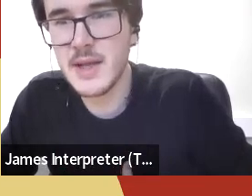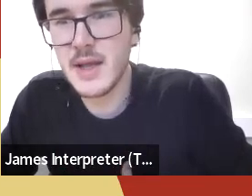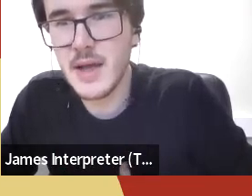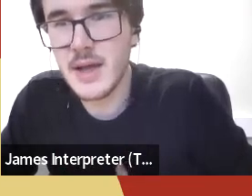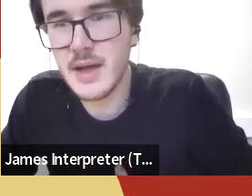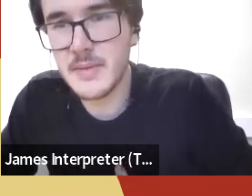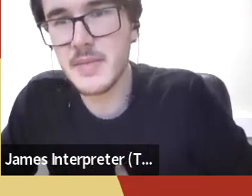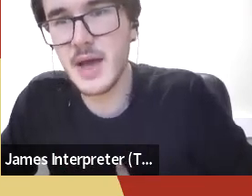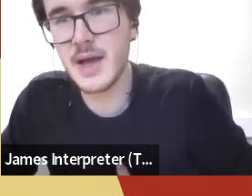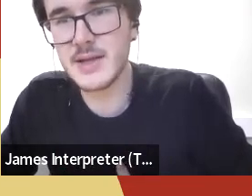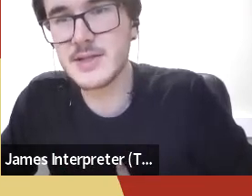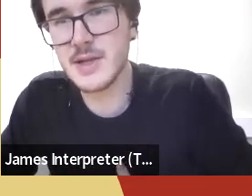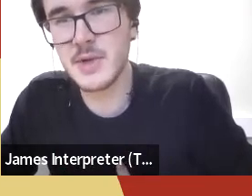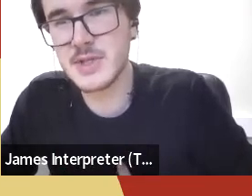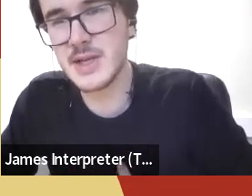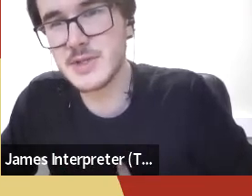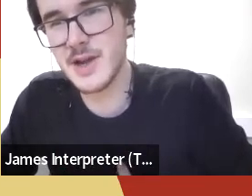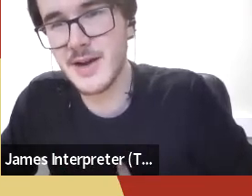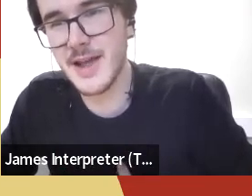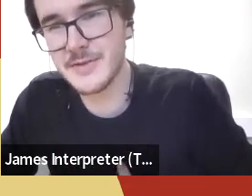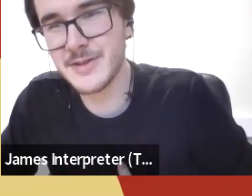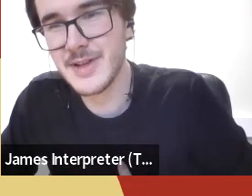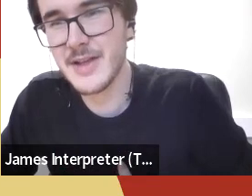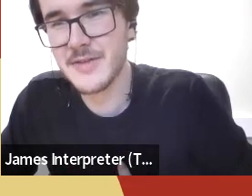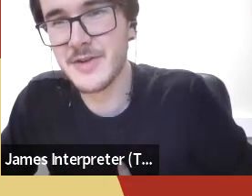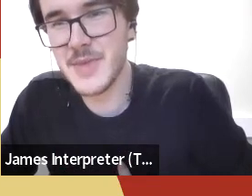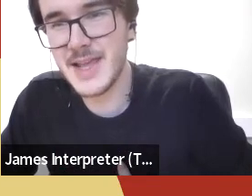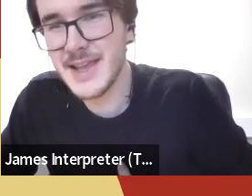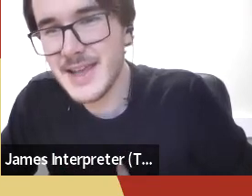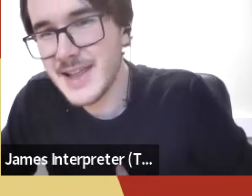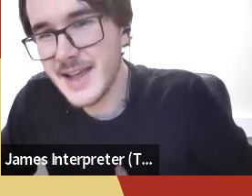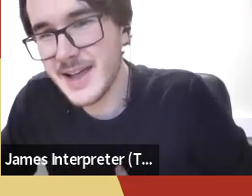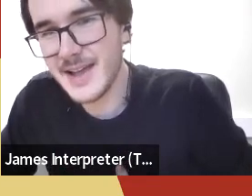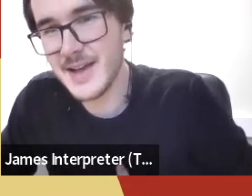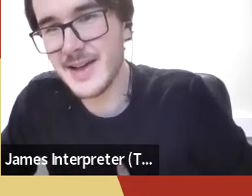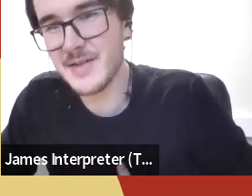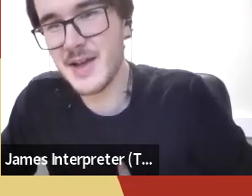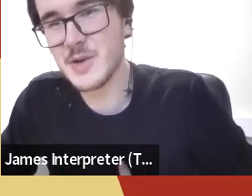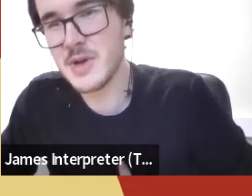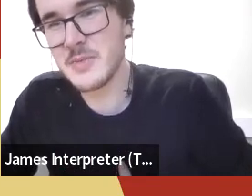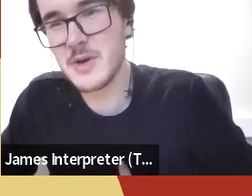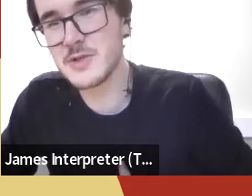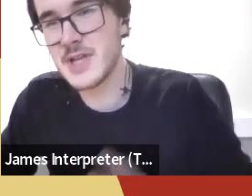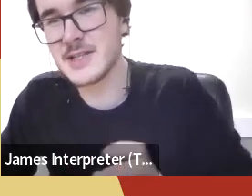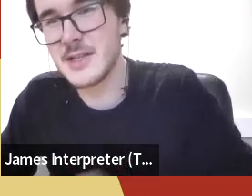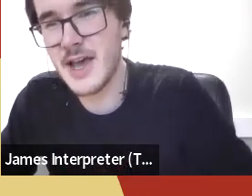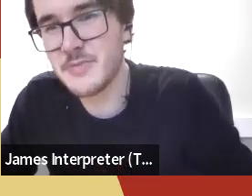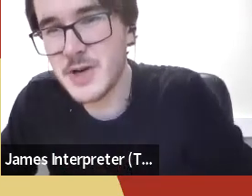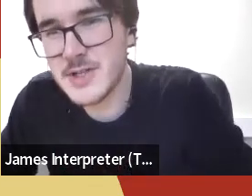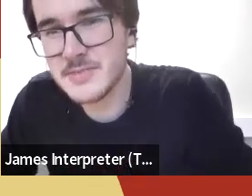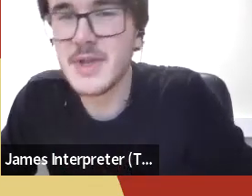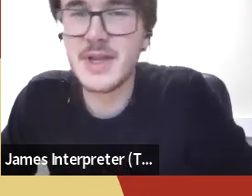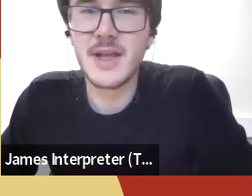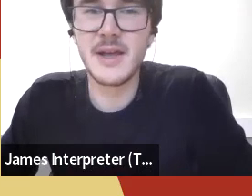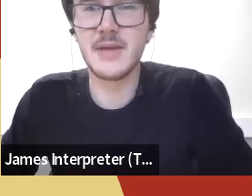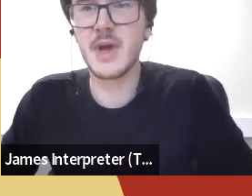me. And some of those labels aren't helpful. For me, I don't want to be known just as the deaf